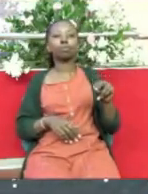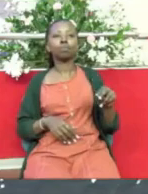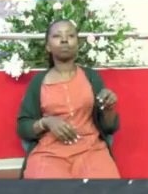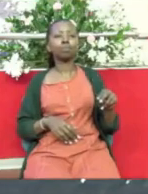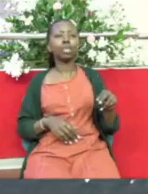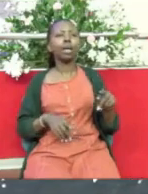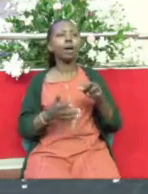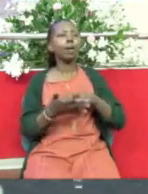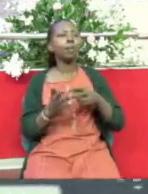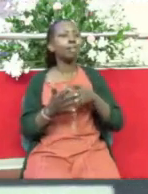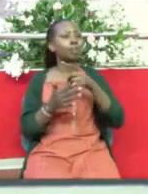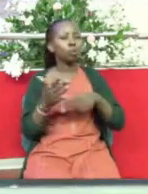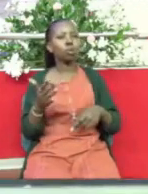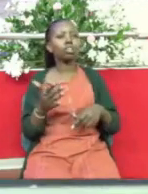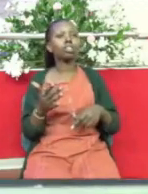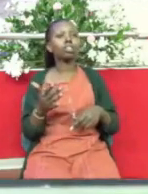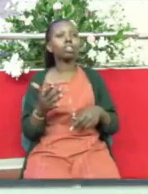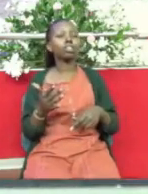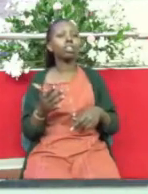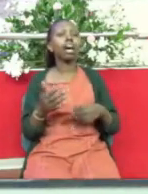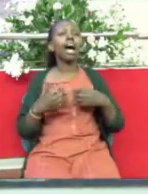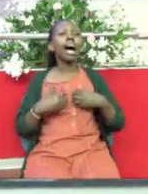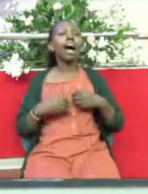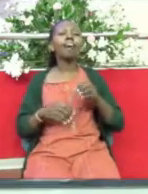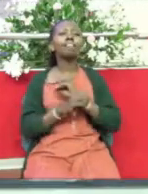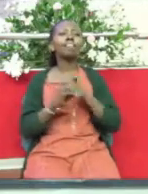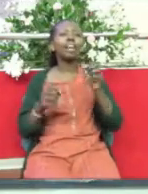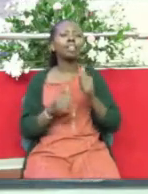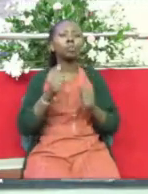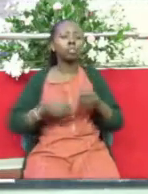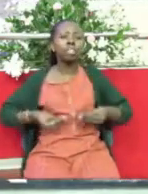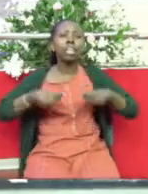In other words, what am I saying? Nothing will be offered to you in a silver